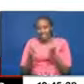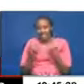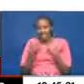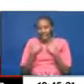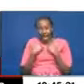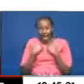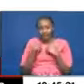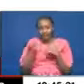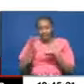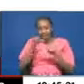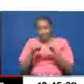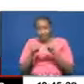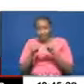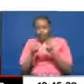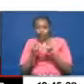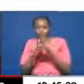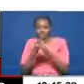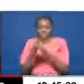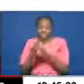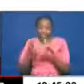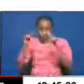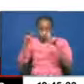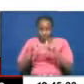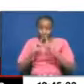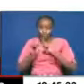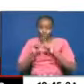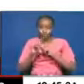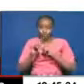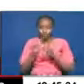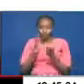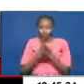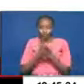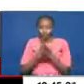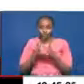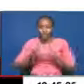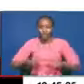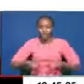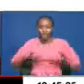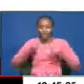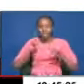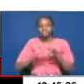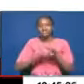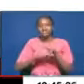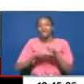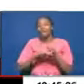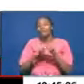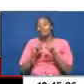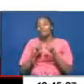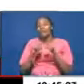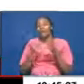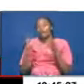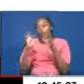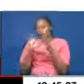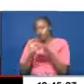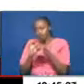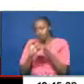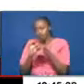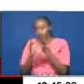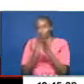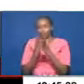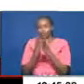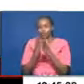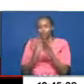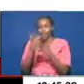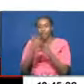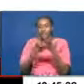is actually what this evening is about. Long-lasting lifetime connections and networks, such that we do have